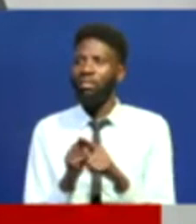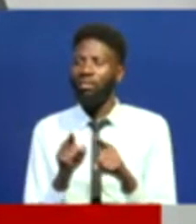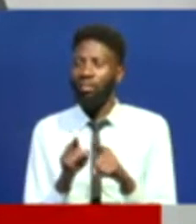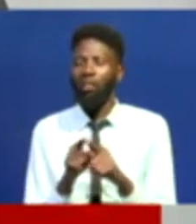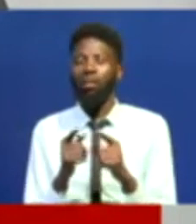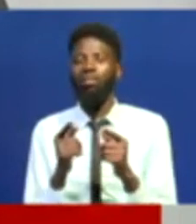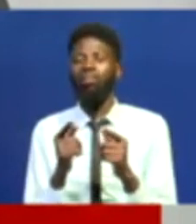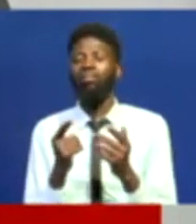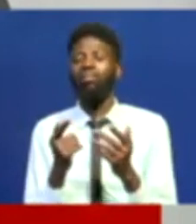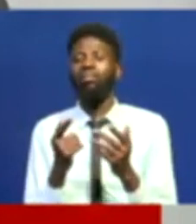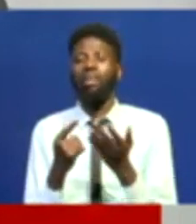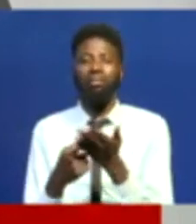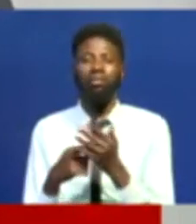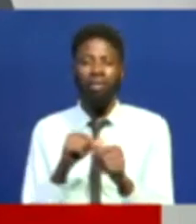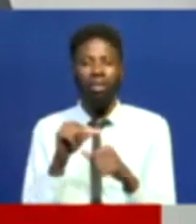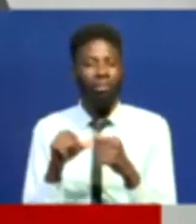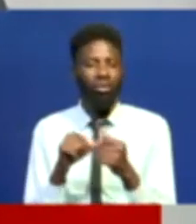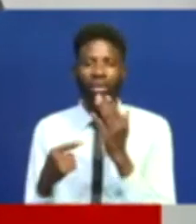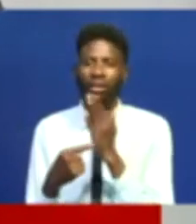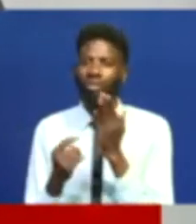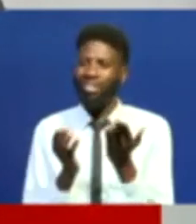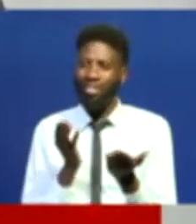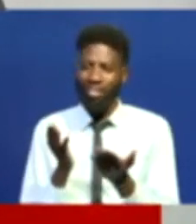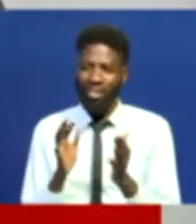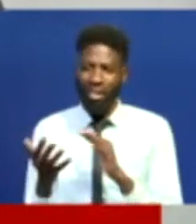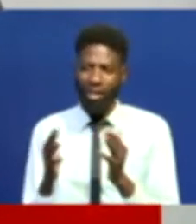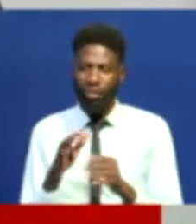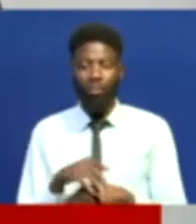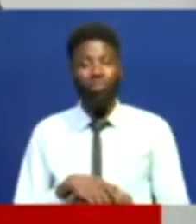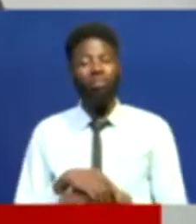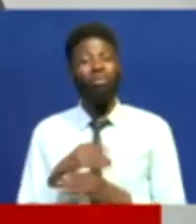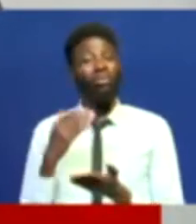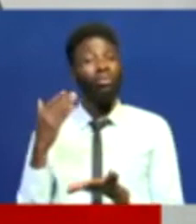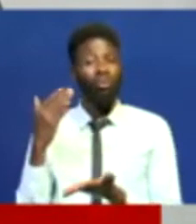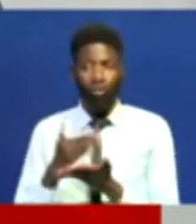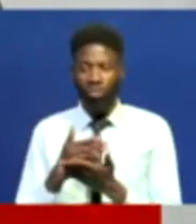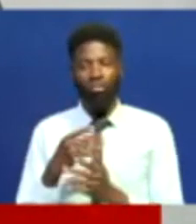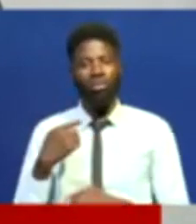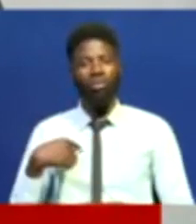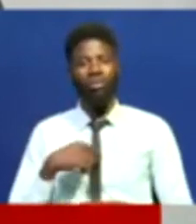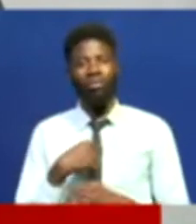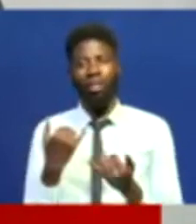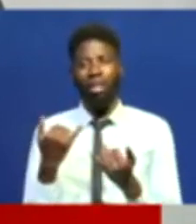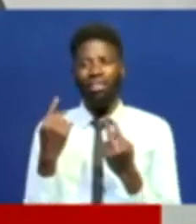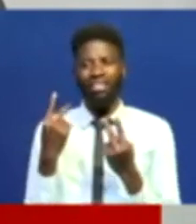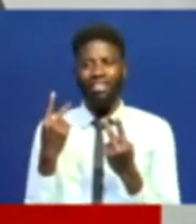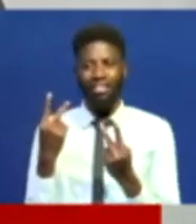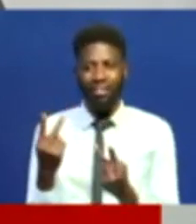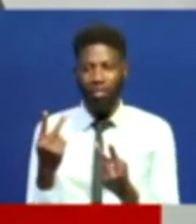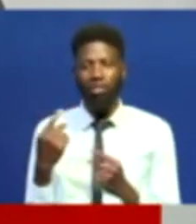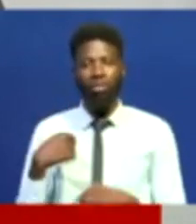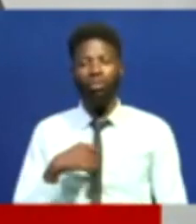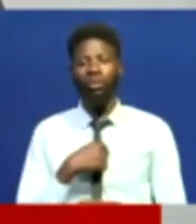component of digital services. Mm-hmm. Indeed, from where we sit, we have